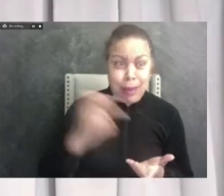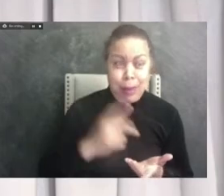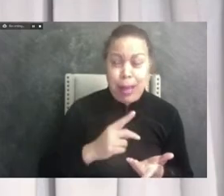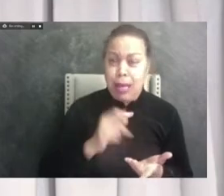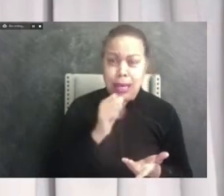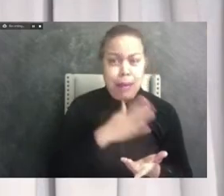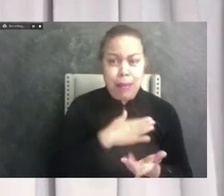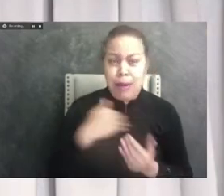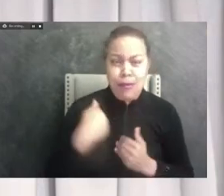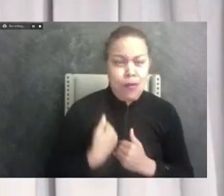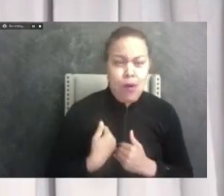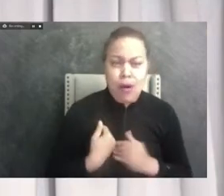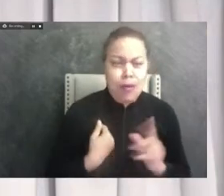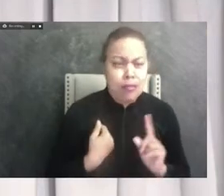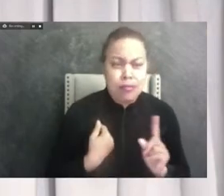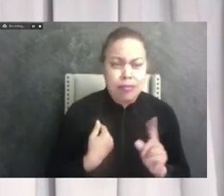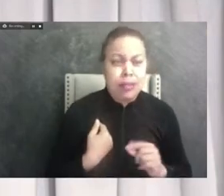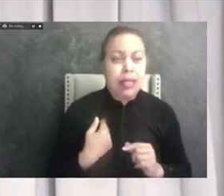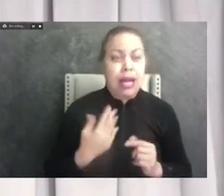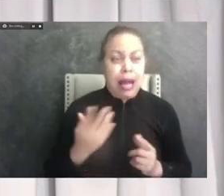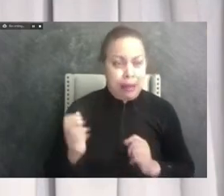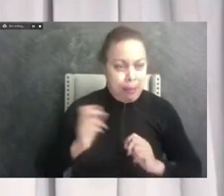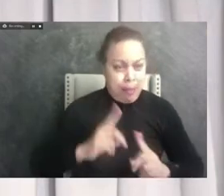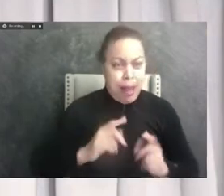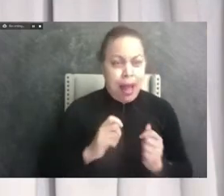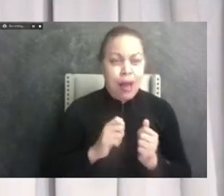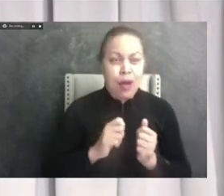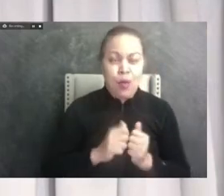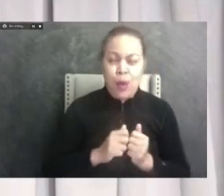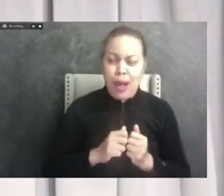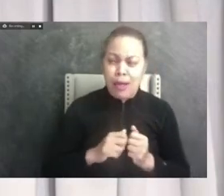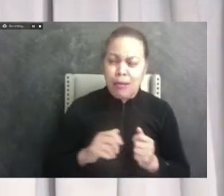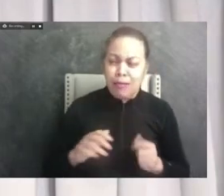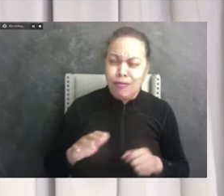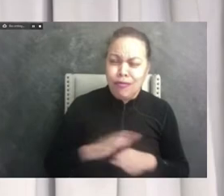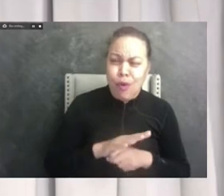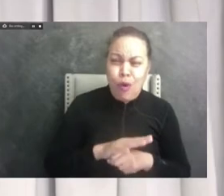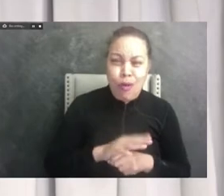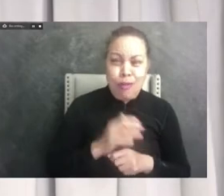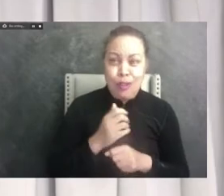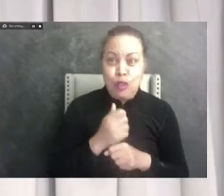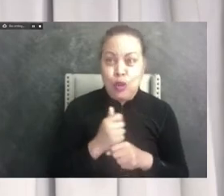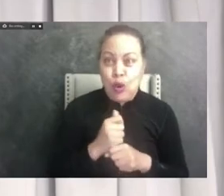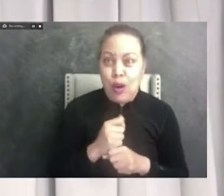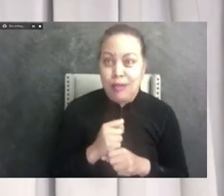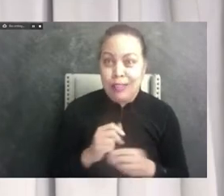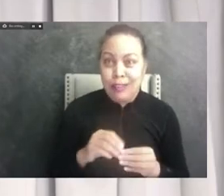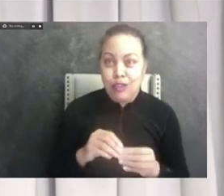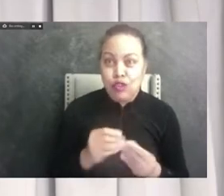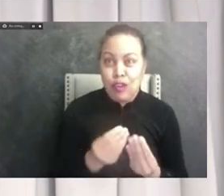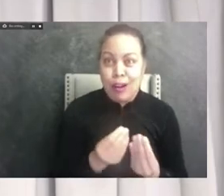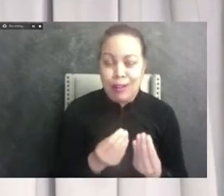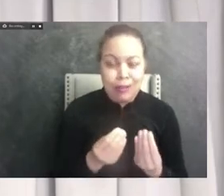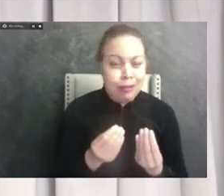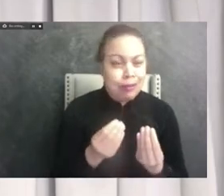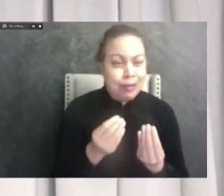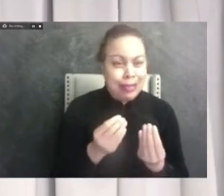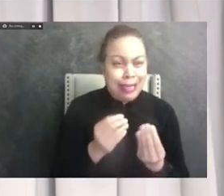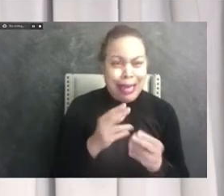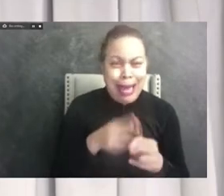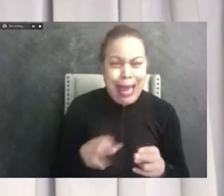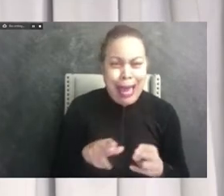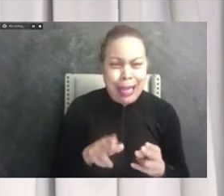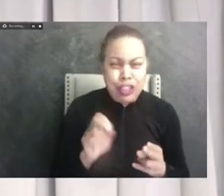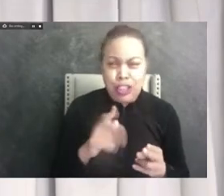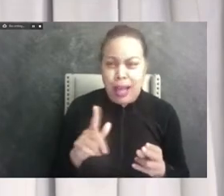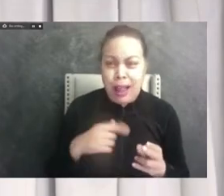own. Pockets filled with coffee grounds and eggshells. I was born still